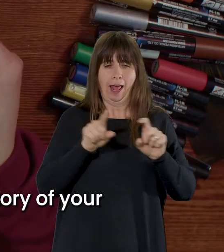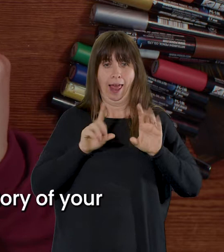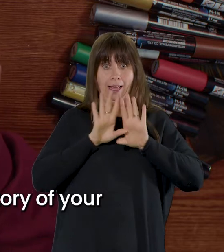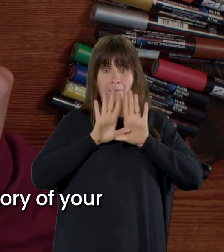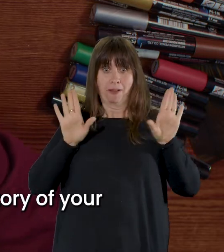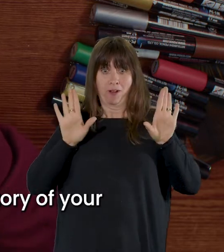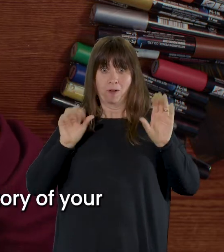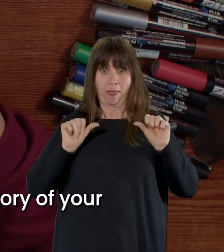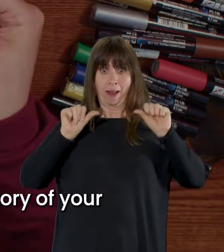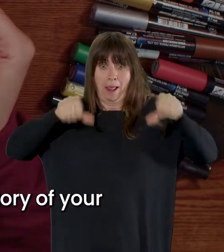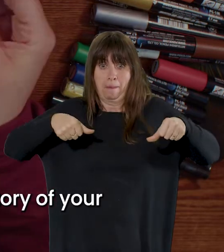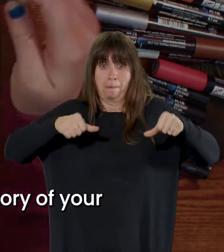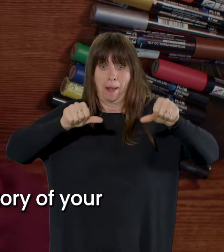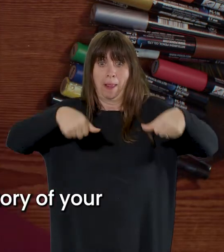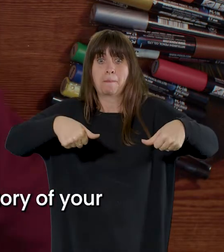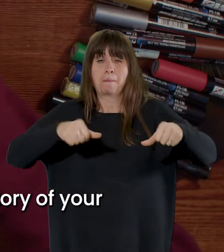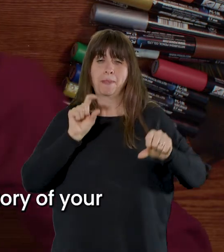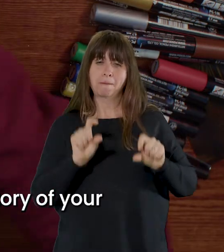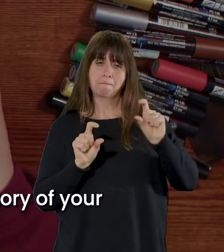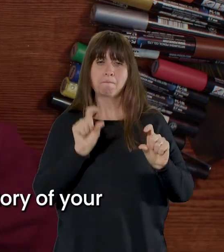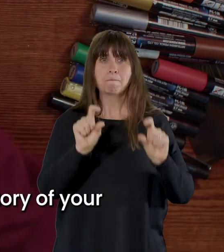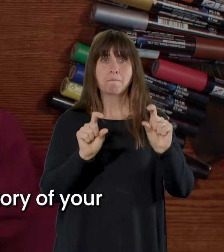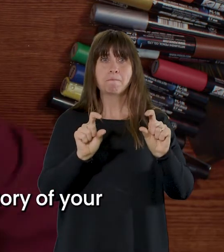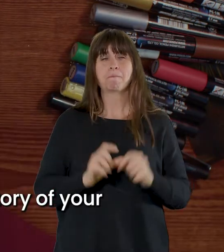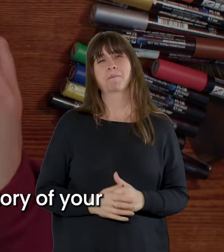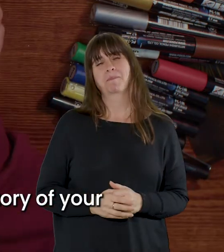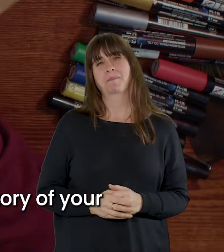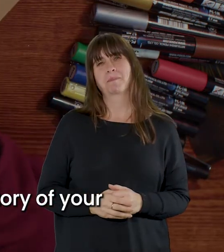needed to help tell the story of your scene.